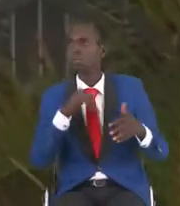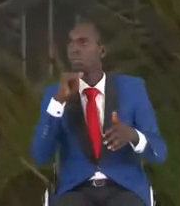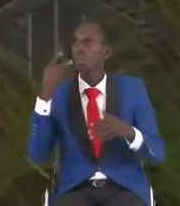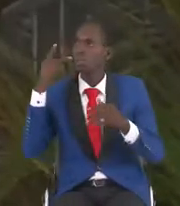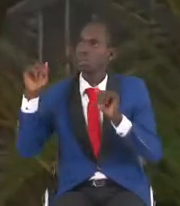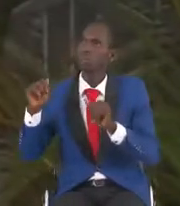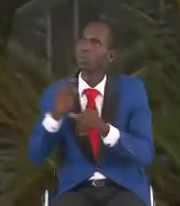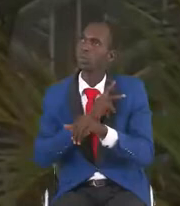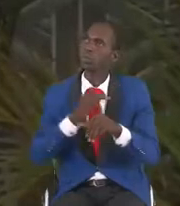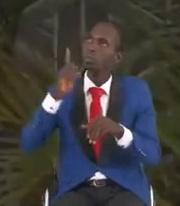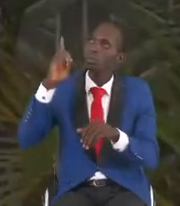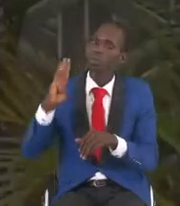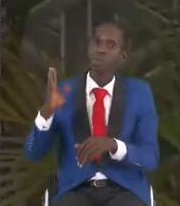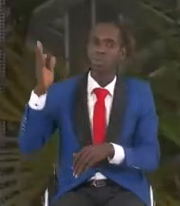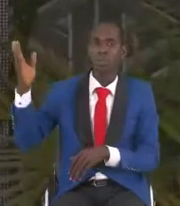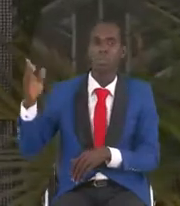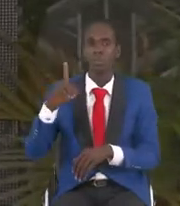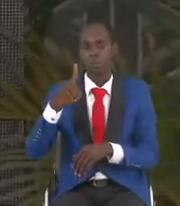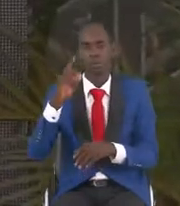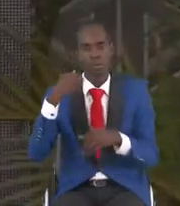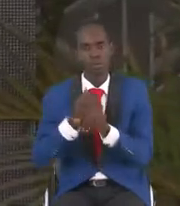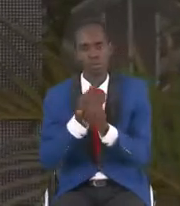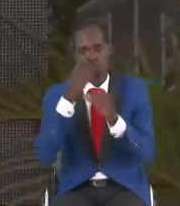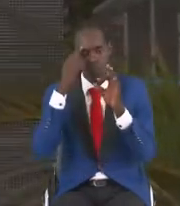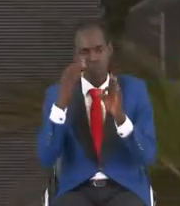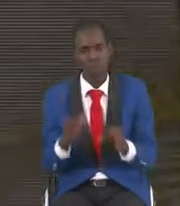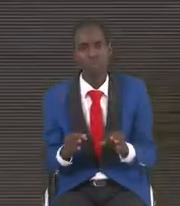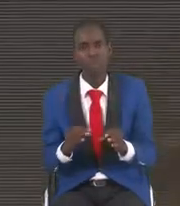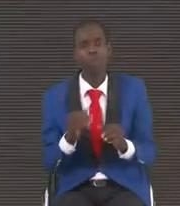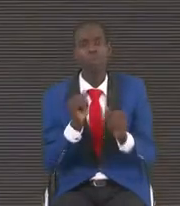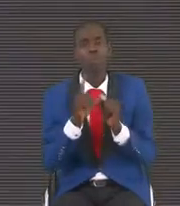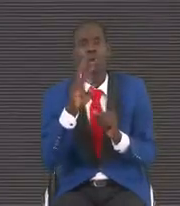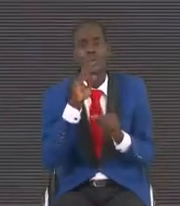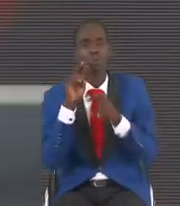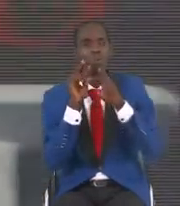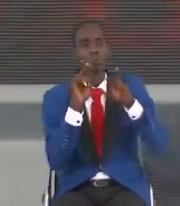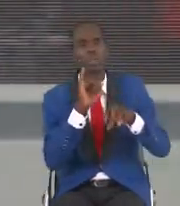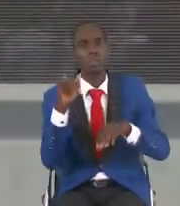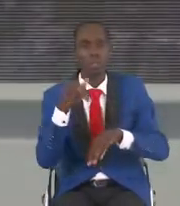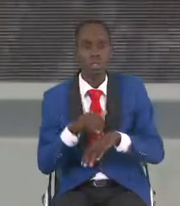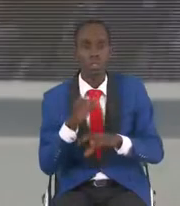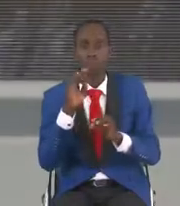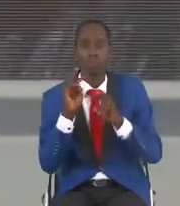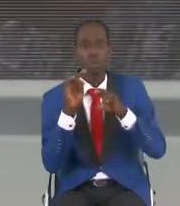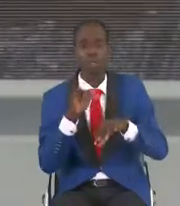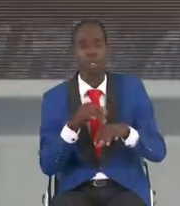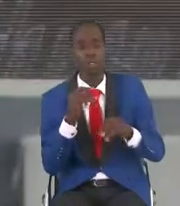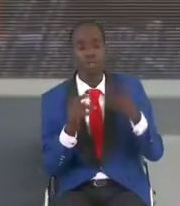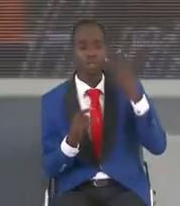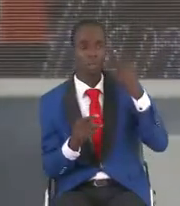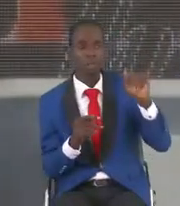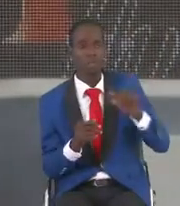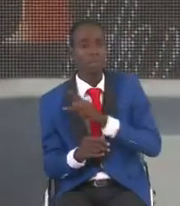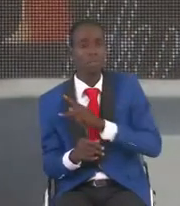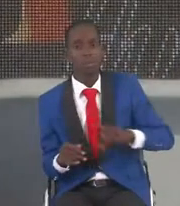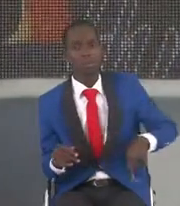streams. And you make your choice, which one are you looking at? If you're looking at the visible, if you're looking at